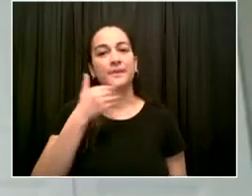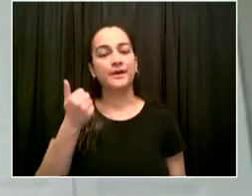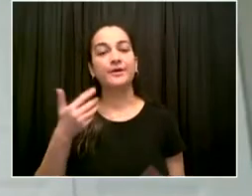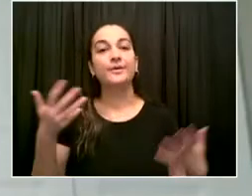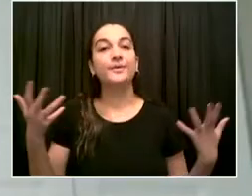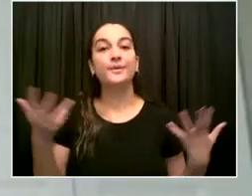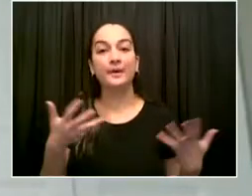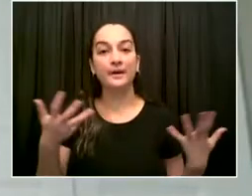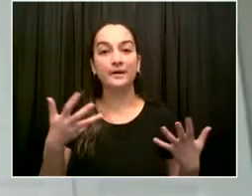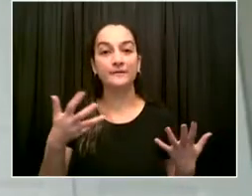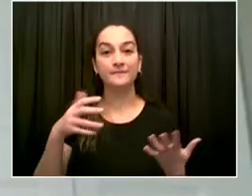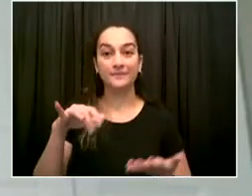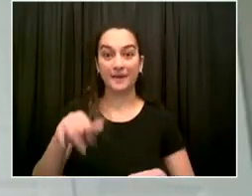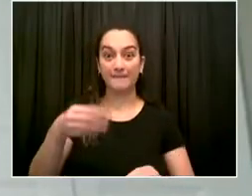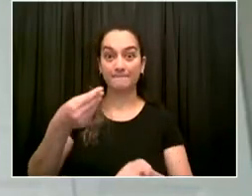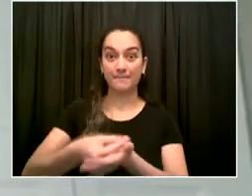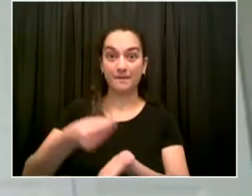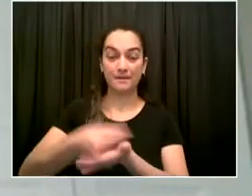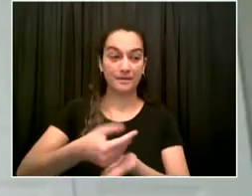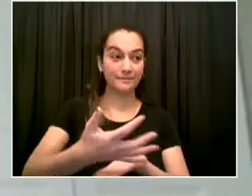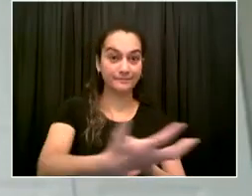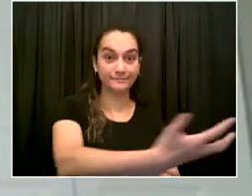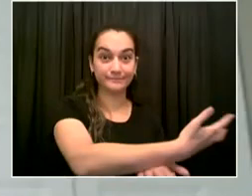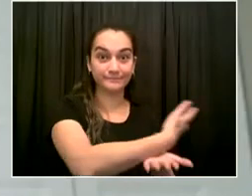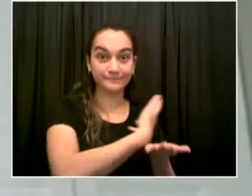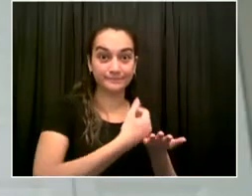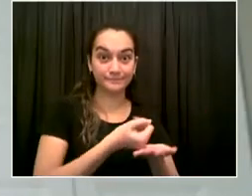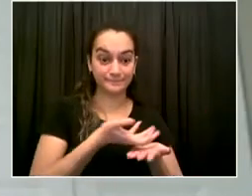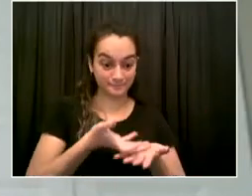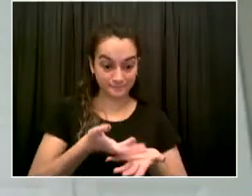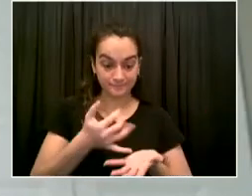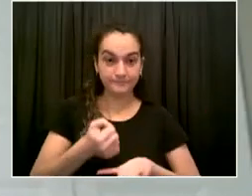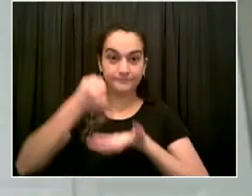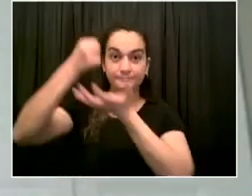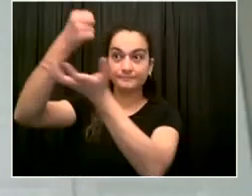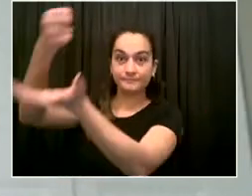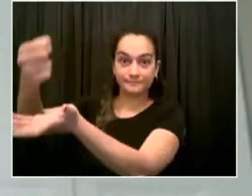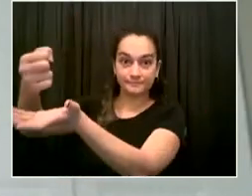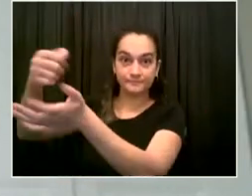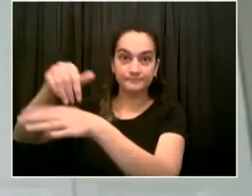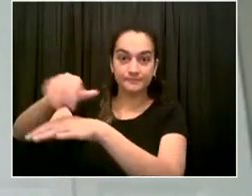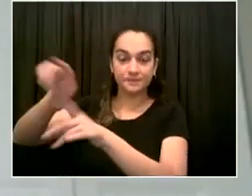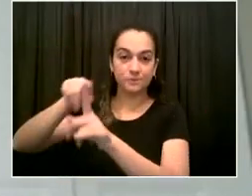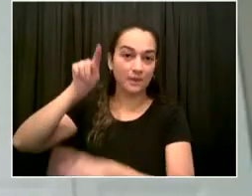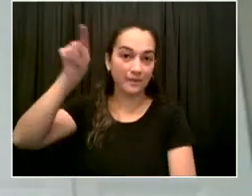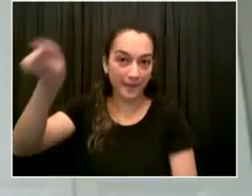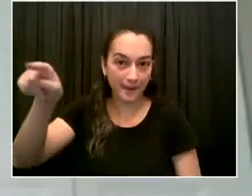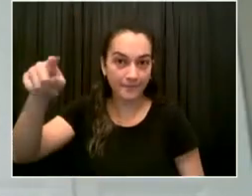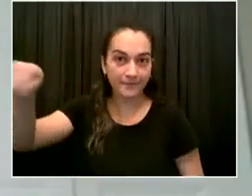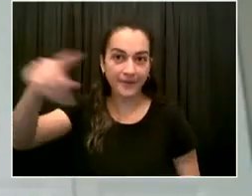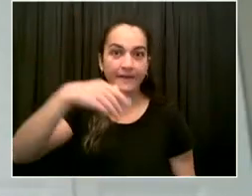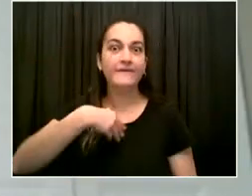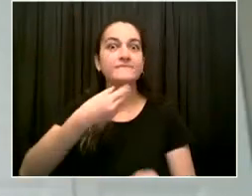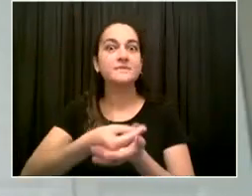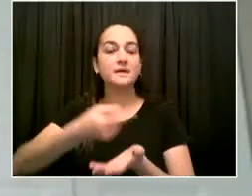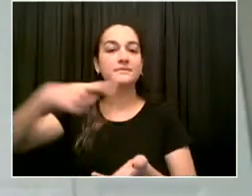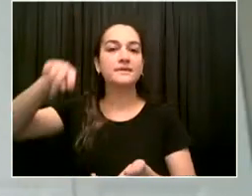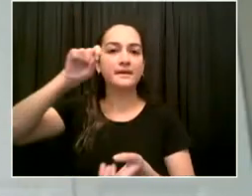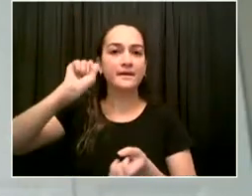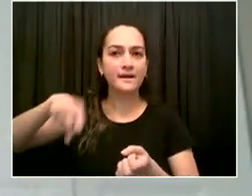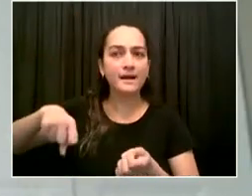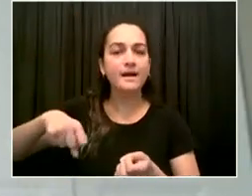in various diasporas in the past. We got to do it again. We know how much Haiti and the Haitian diaspora mean to this